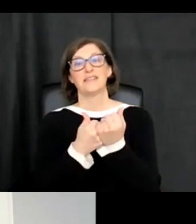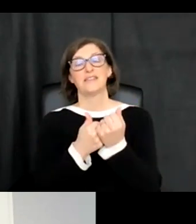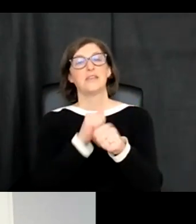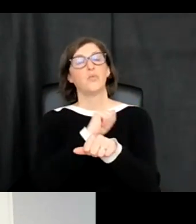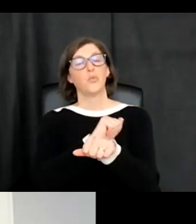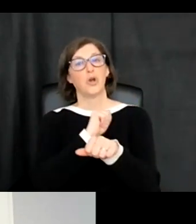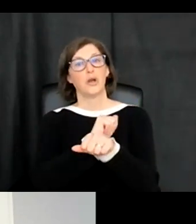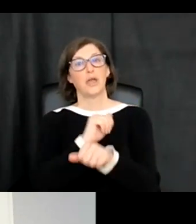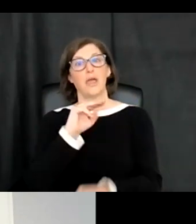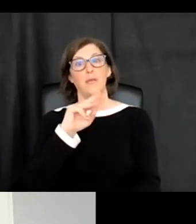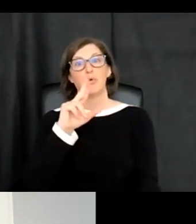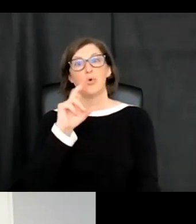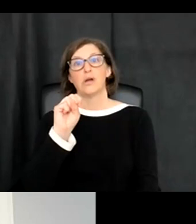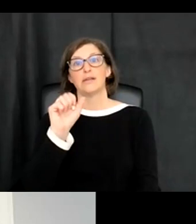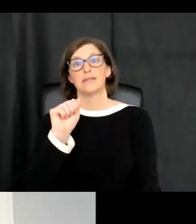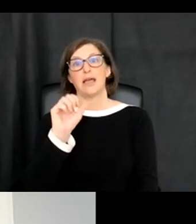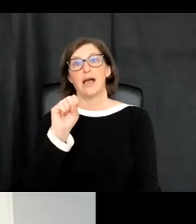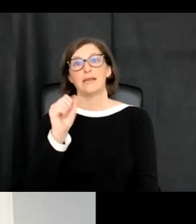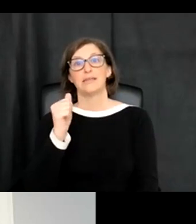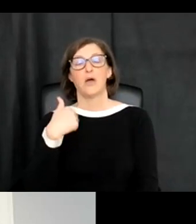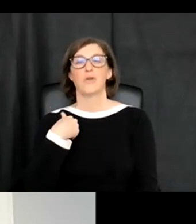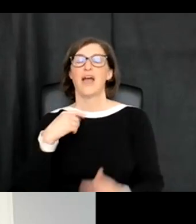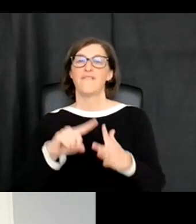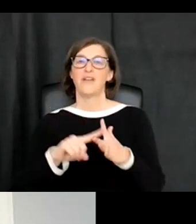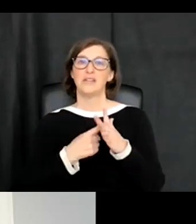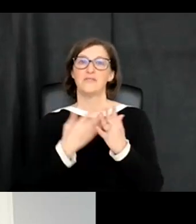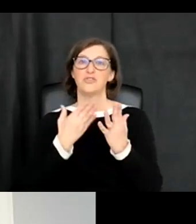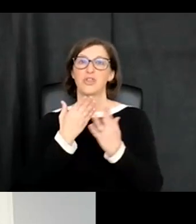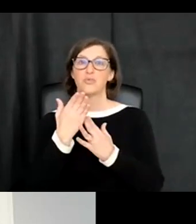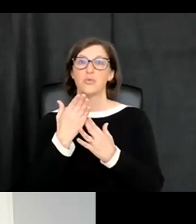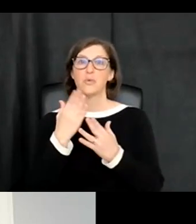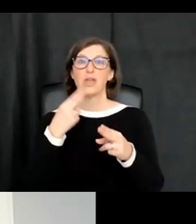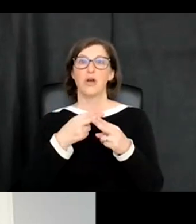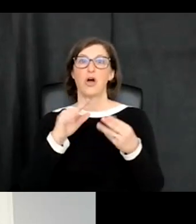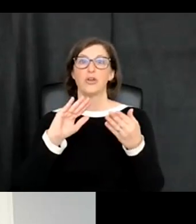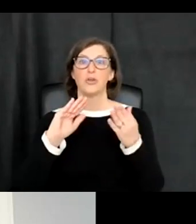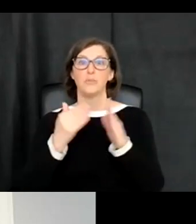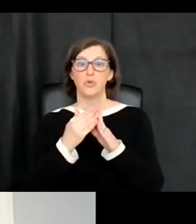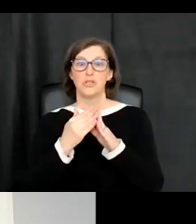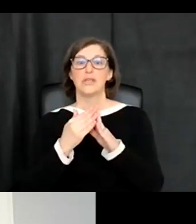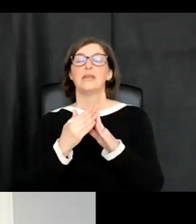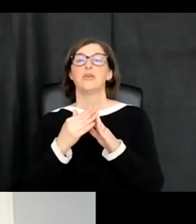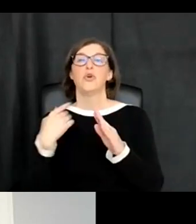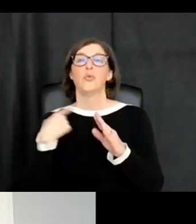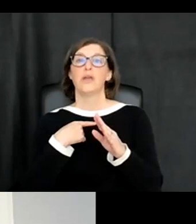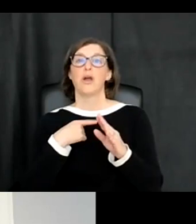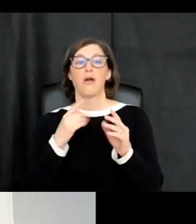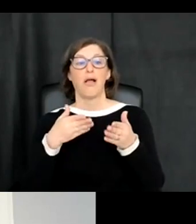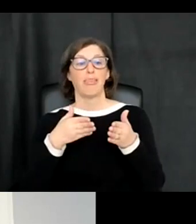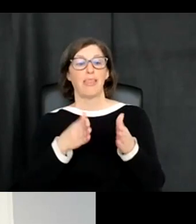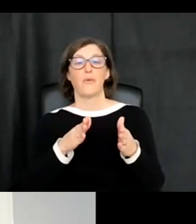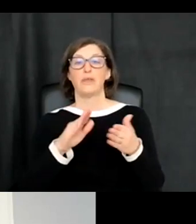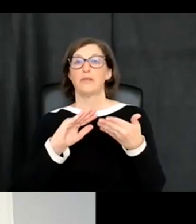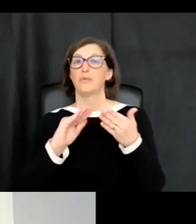as Musasa, we have got this initiative through what we call community visioning, where we are capacitating the communities